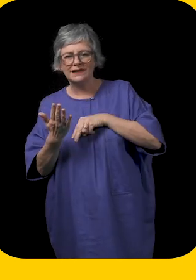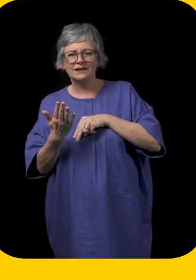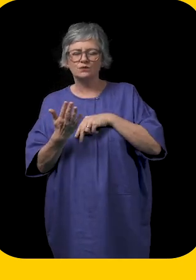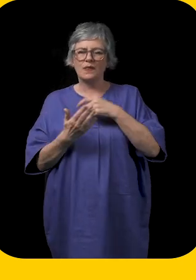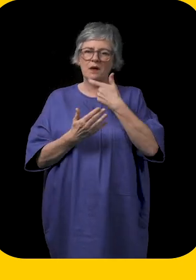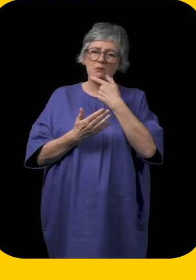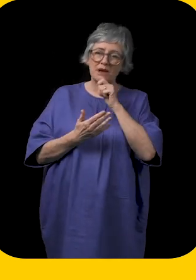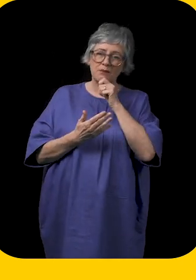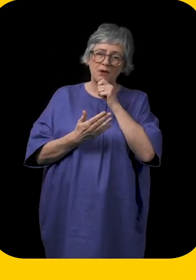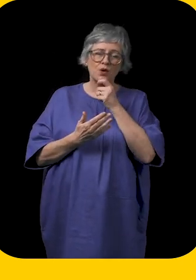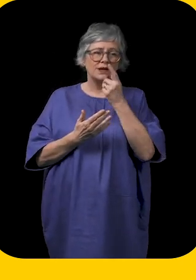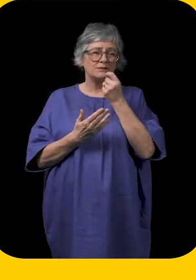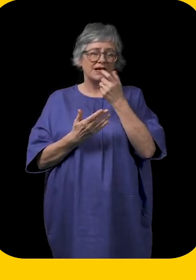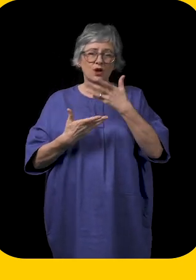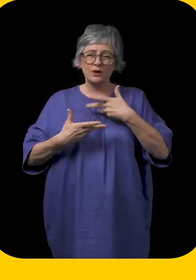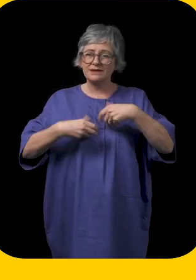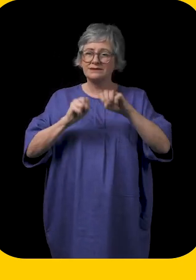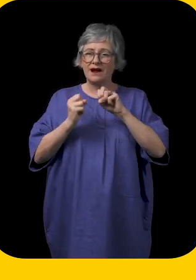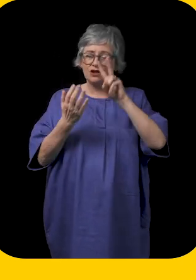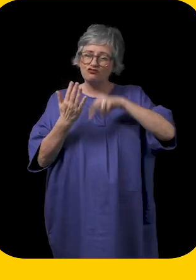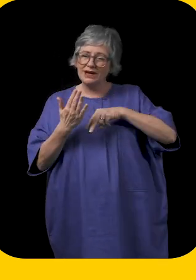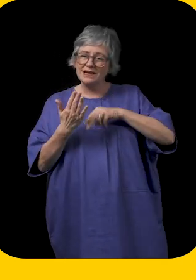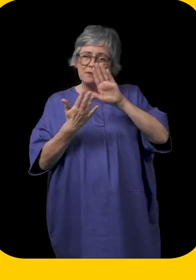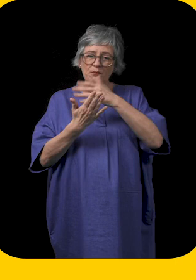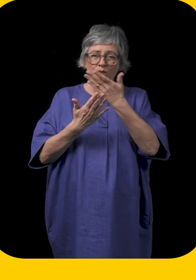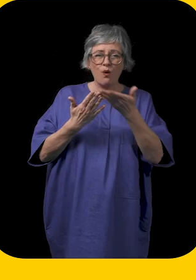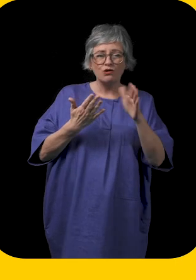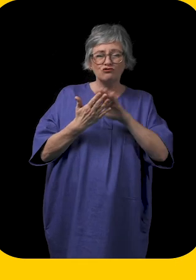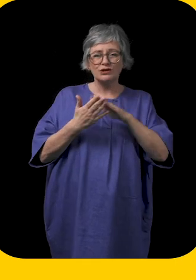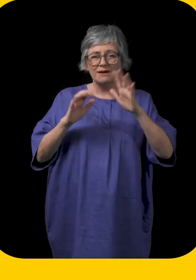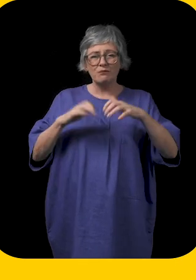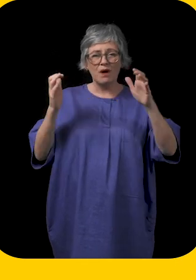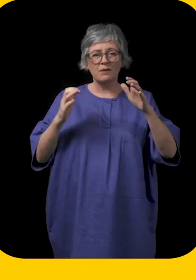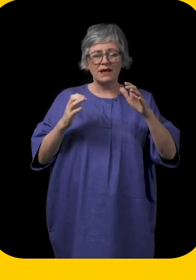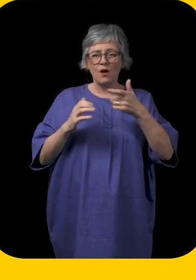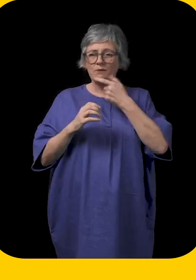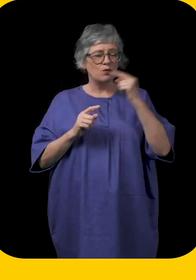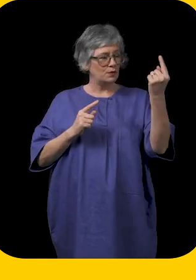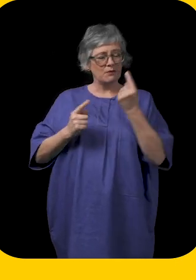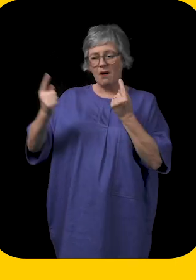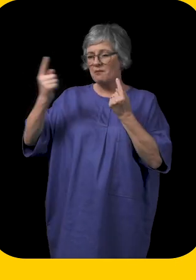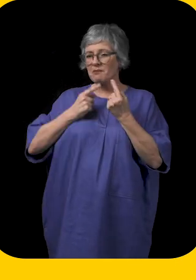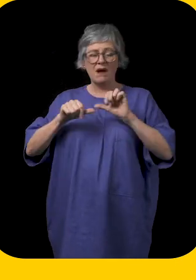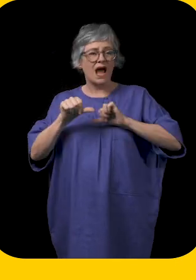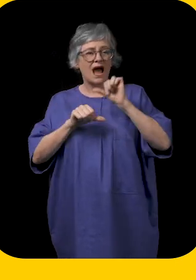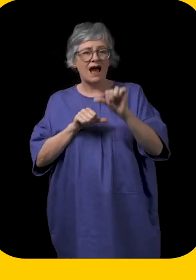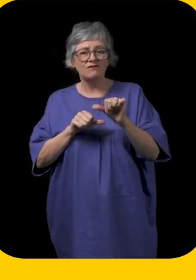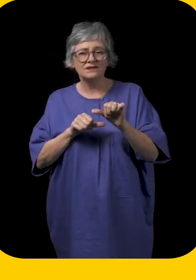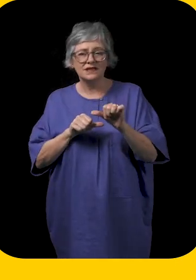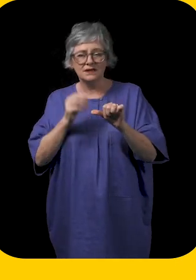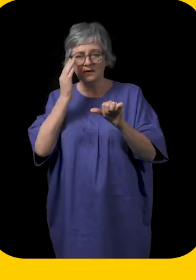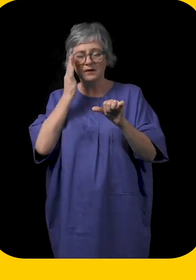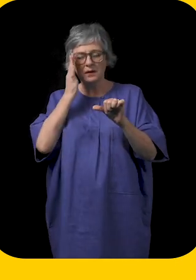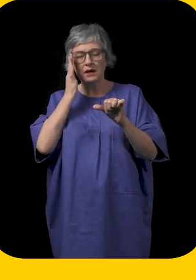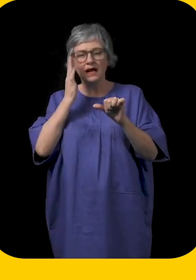with readers, people who, especially when I first started reading my poetry in public for the first time, and people who would come up to